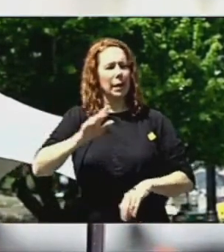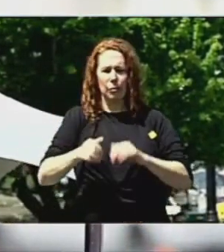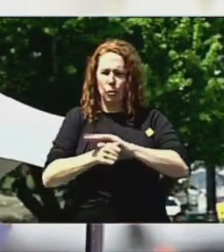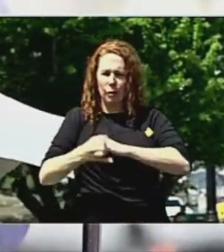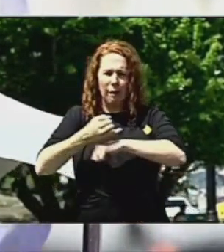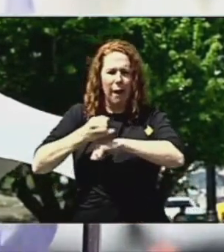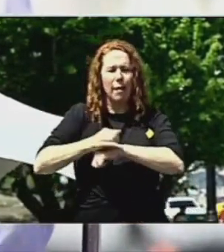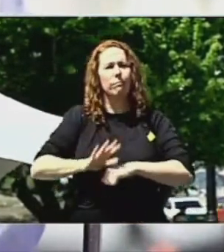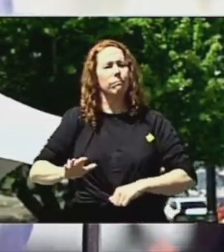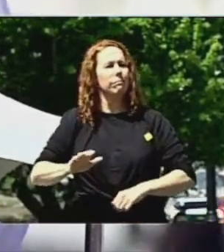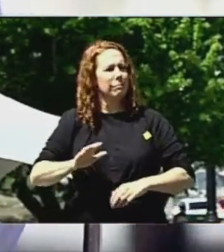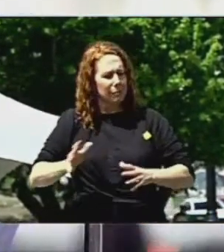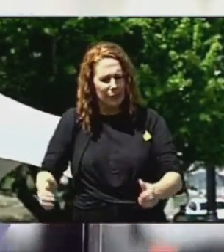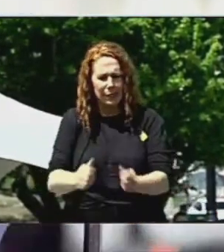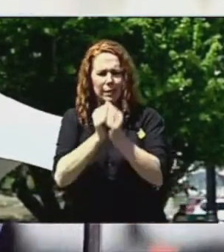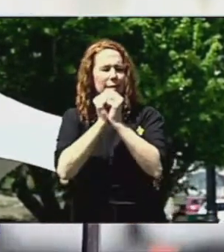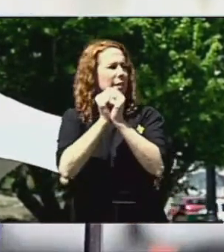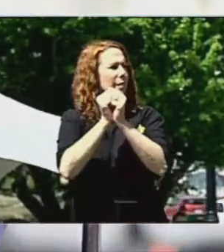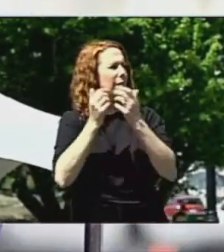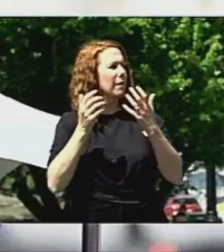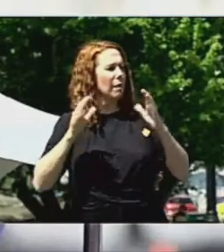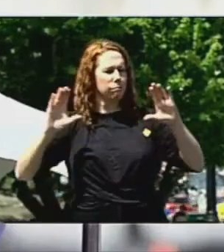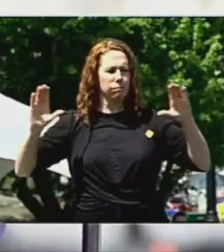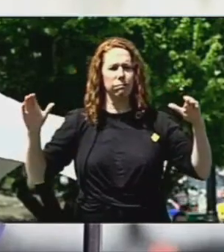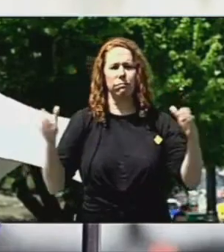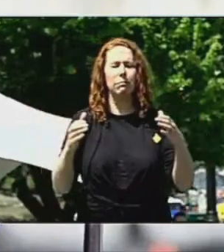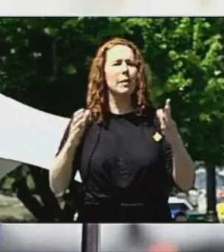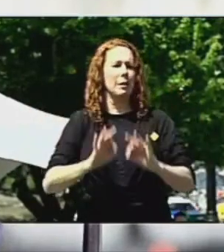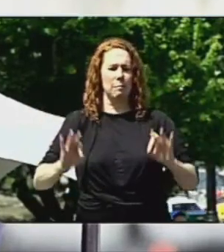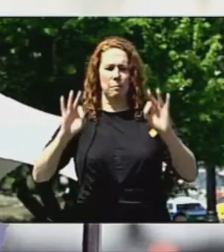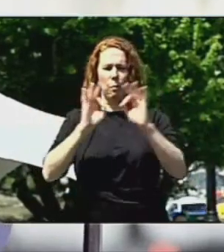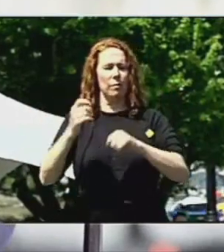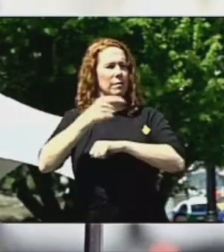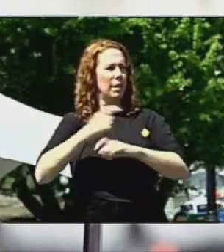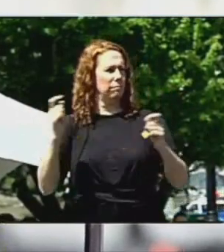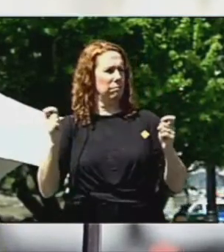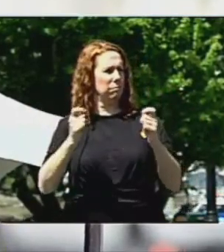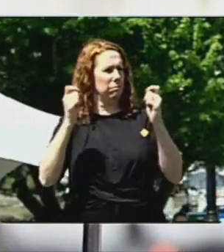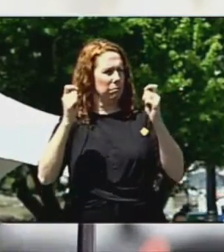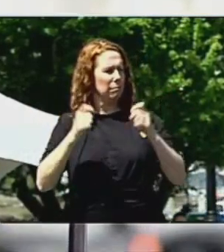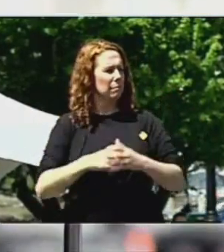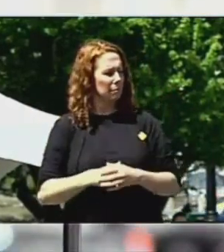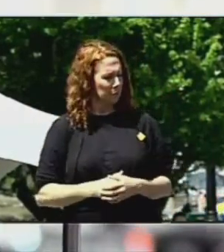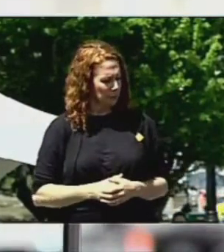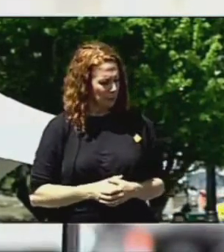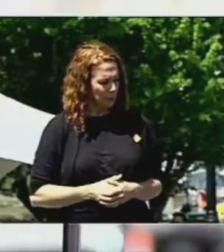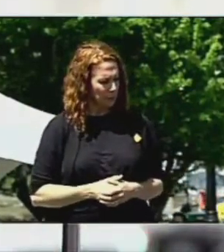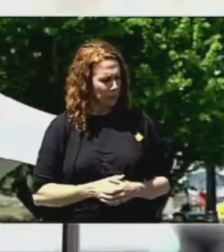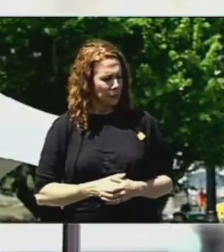Island together for this deep and important day of ceremony.